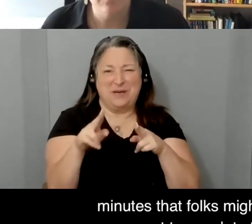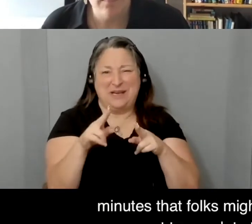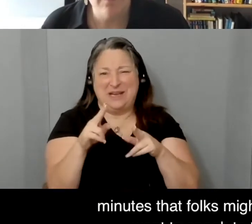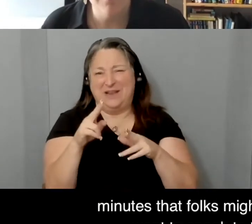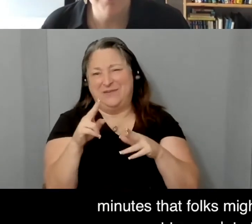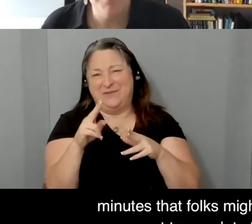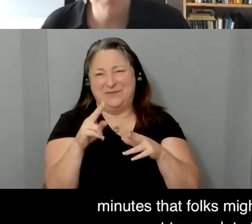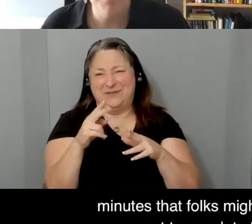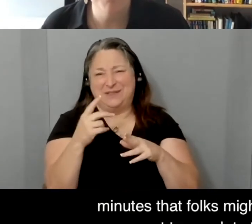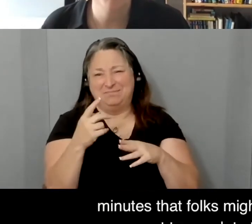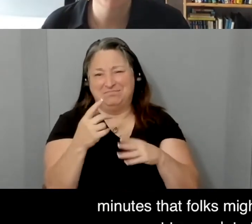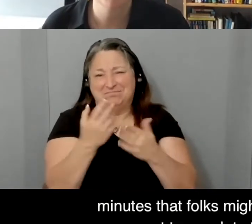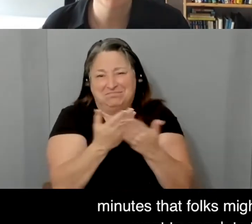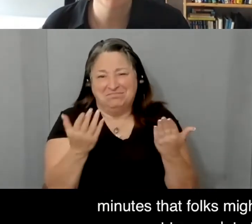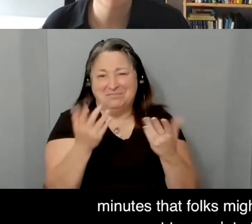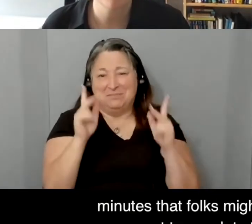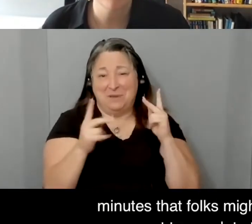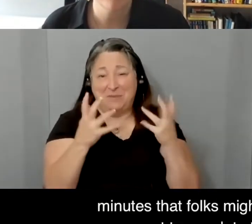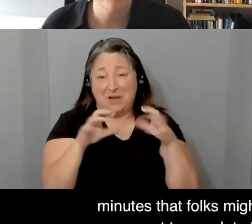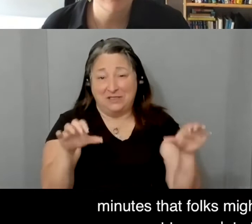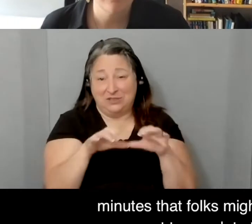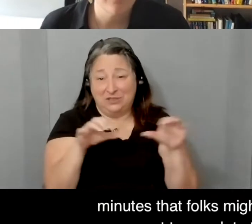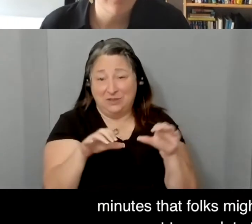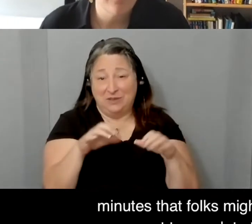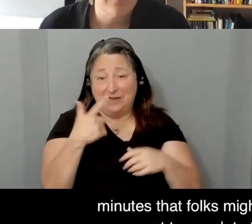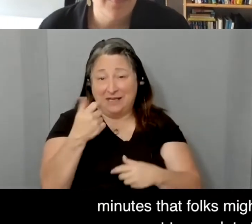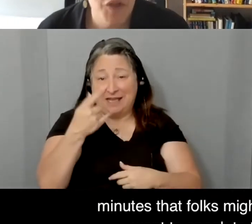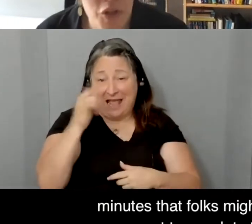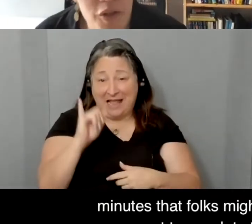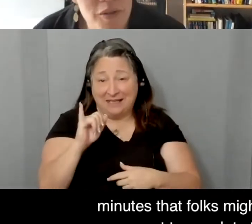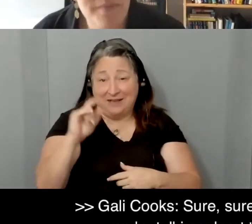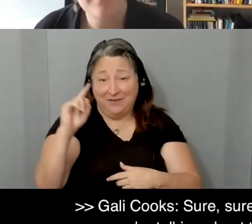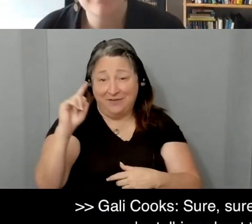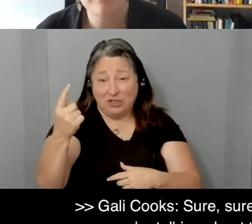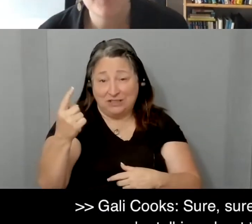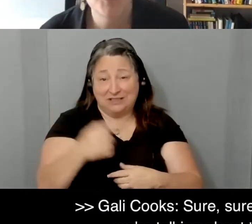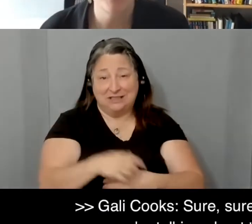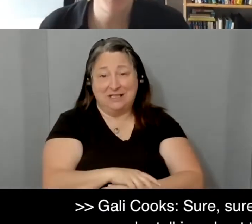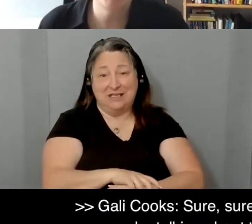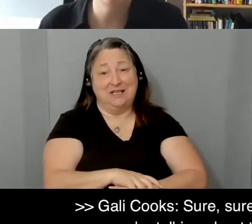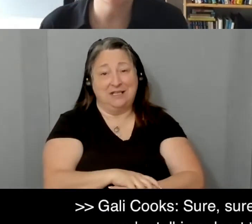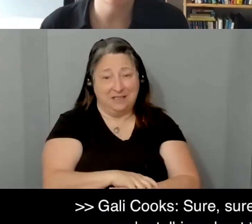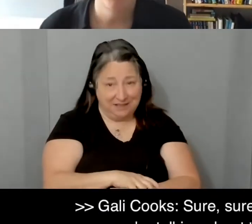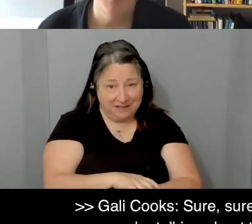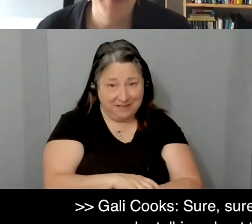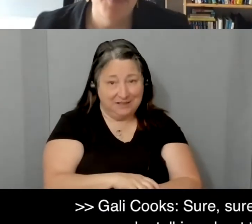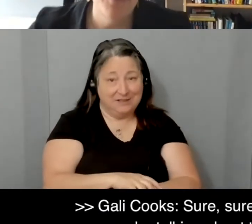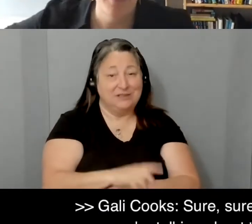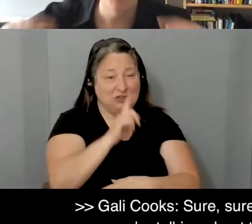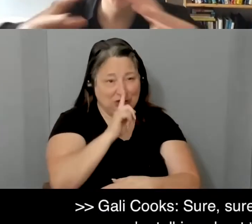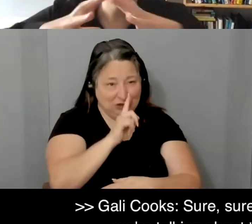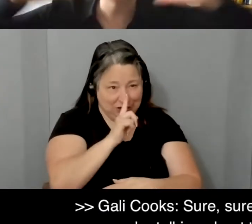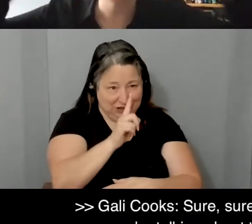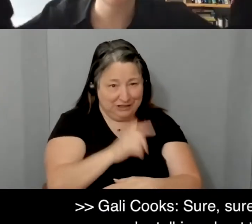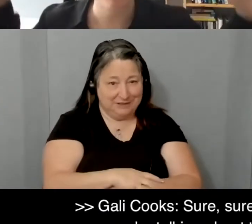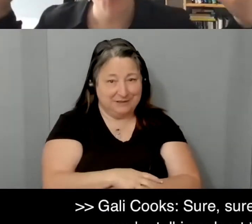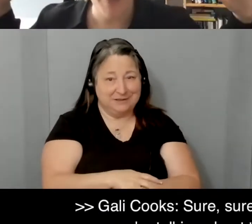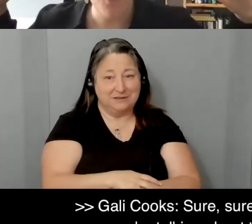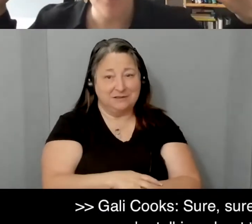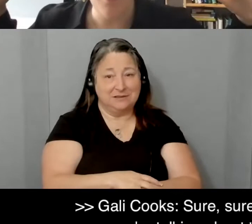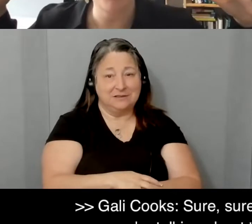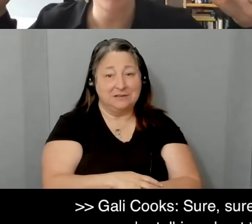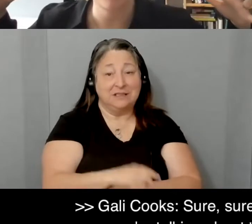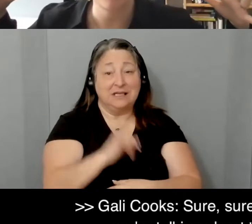want to do? And Gali, do you want to speak to that first and then Sarah? Sure, happy to. I mean, I would say if we're talking